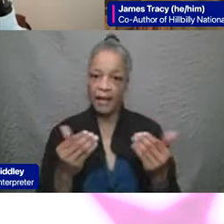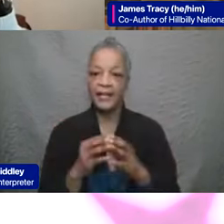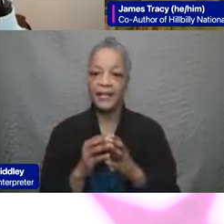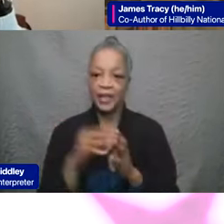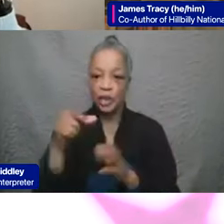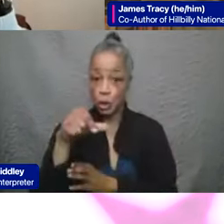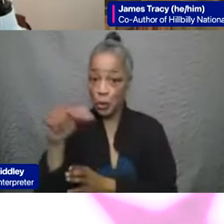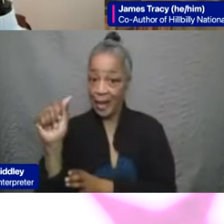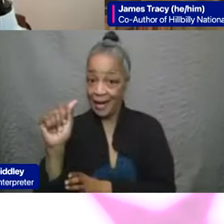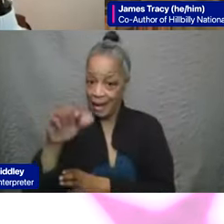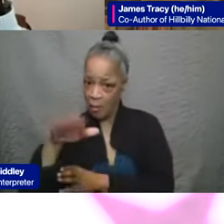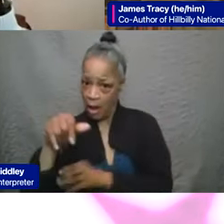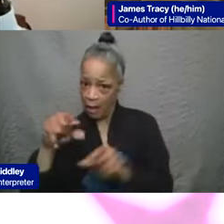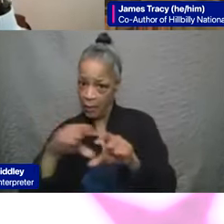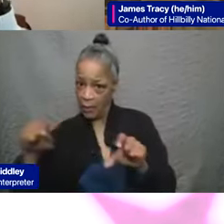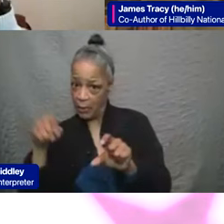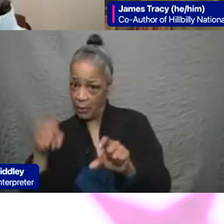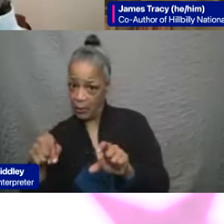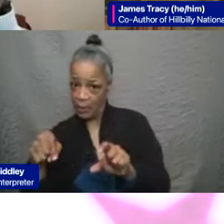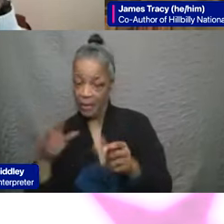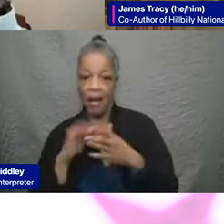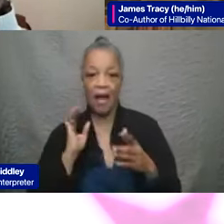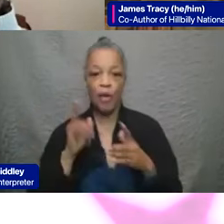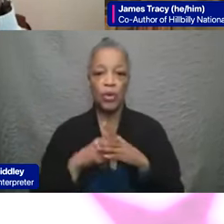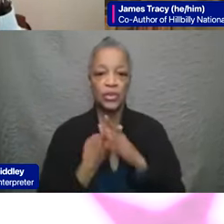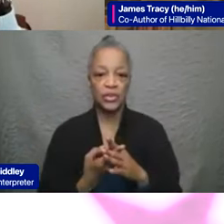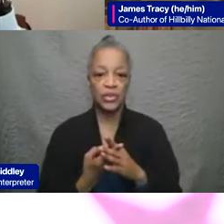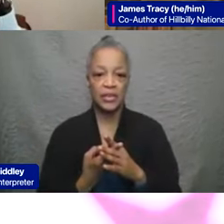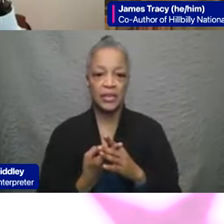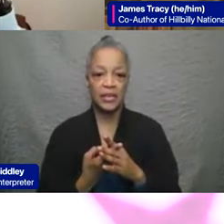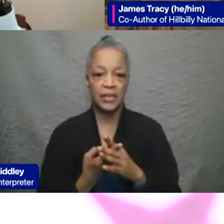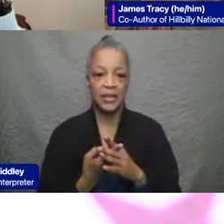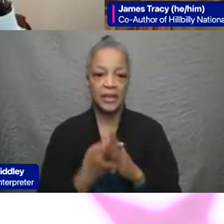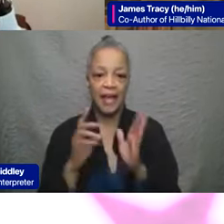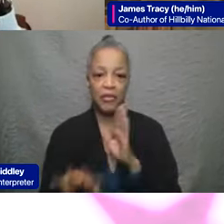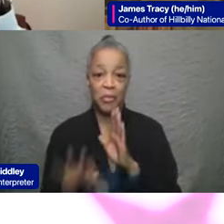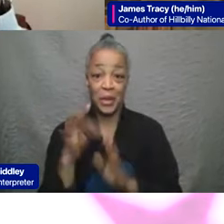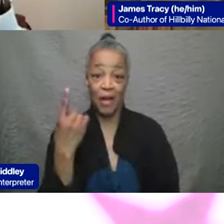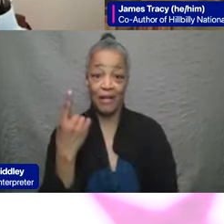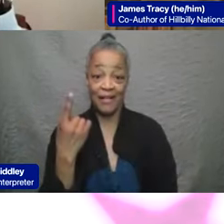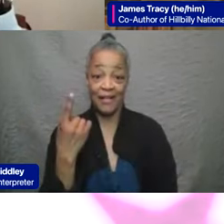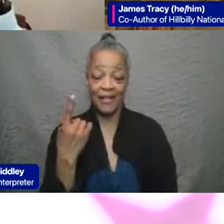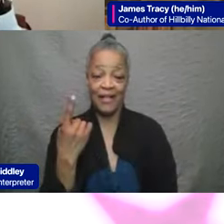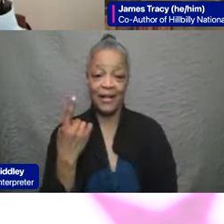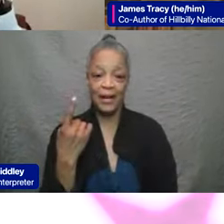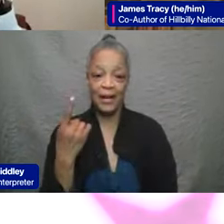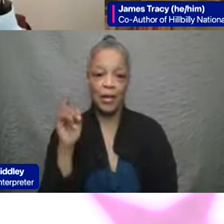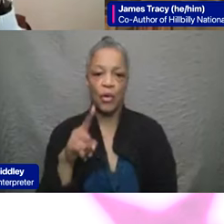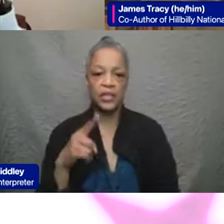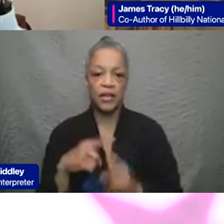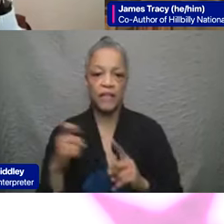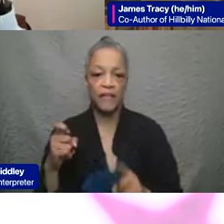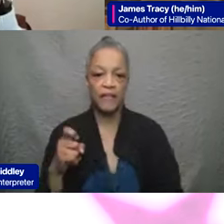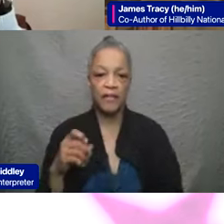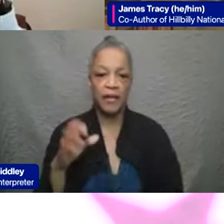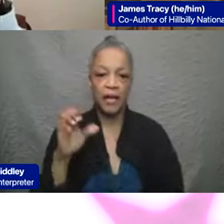box. And then I'll start off, let me choose one. This is a question from